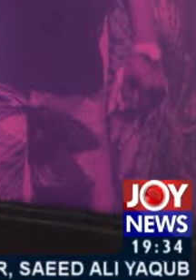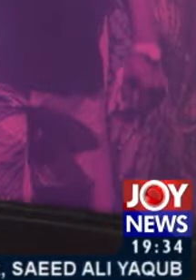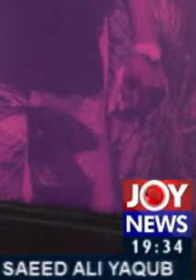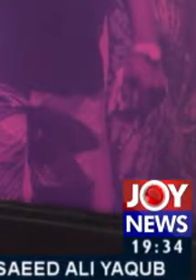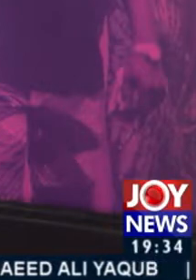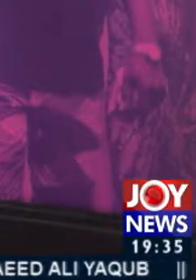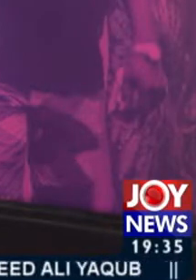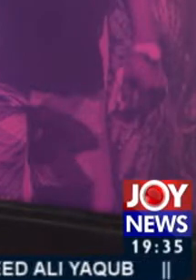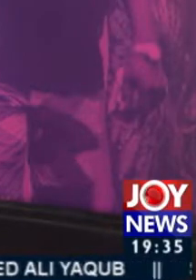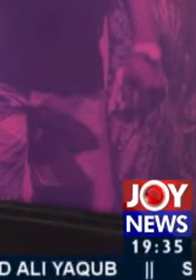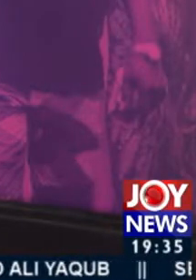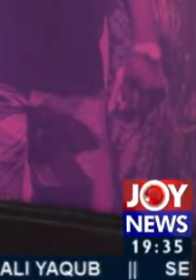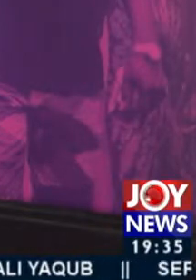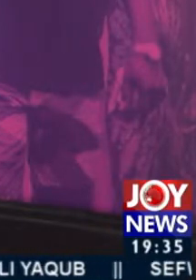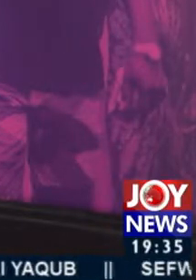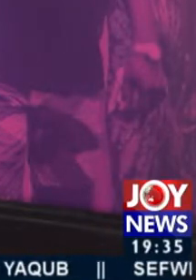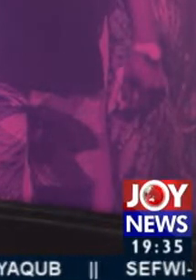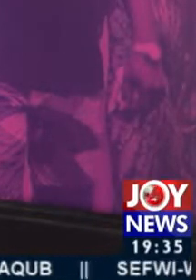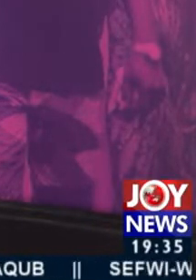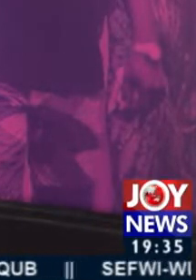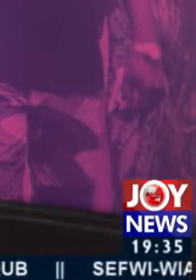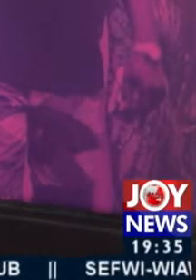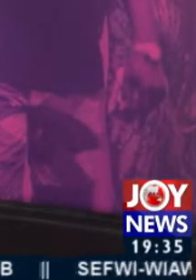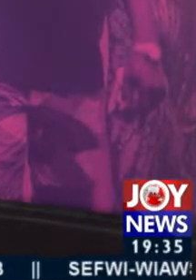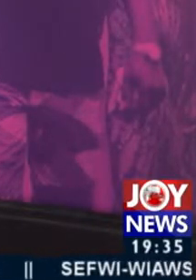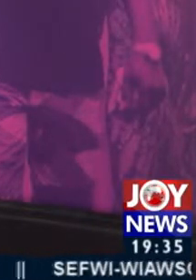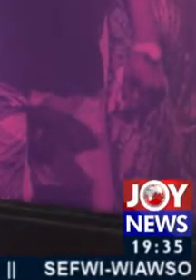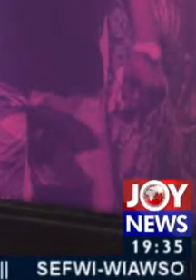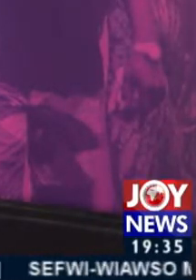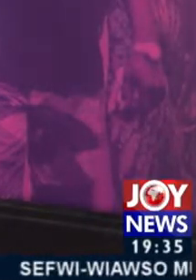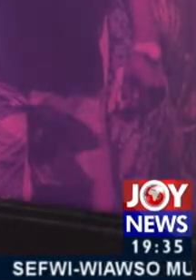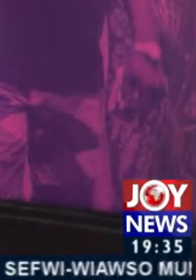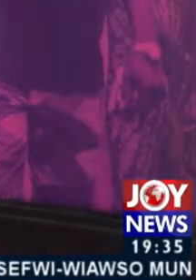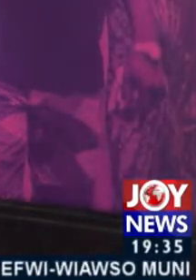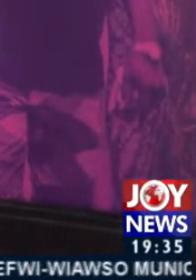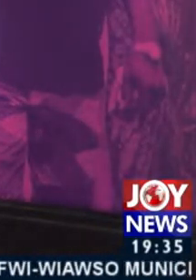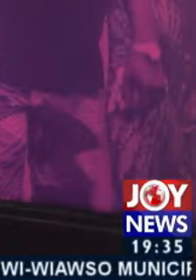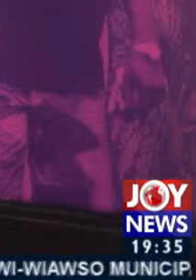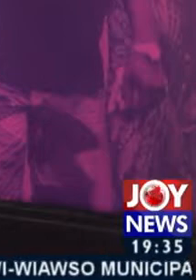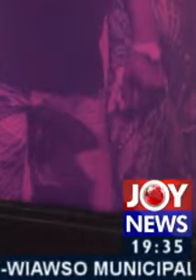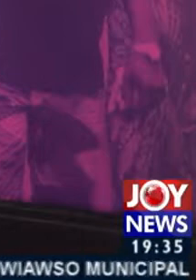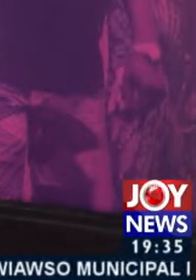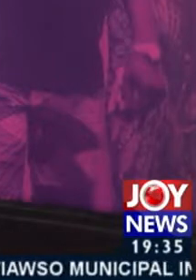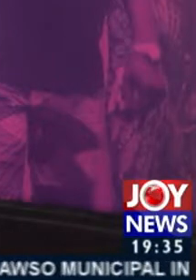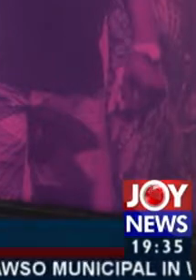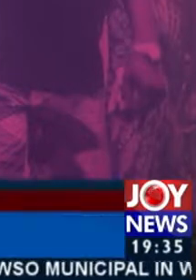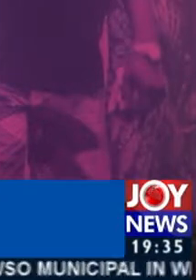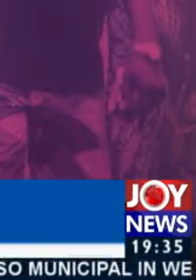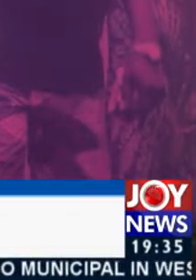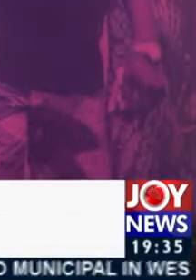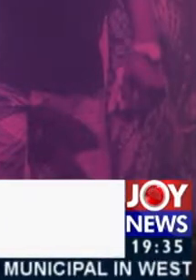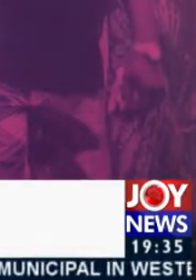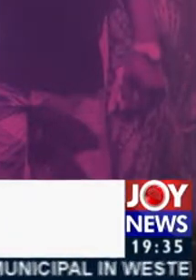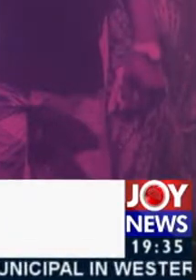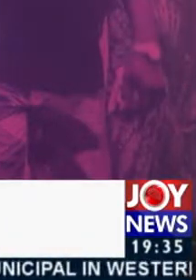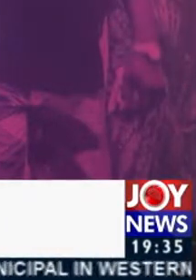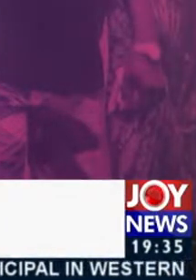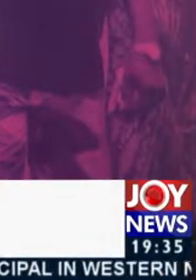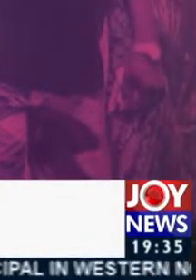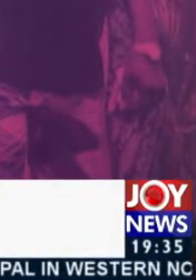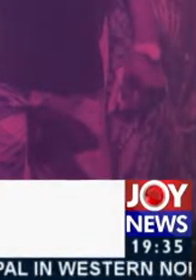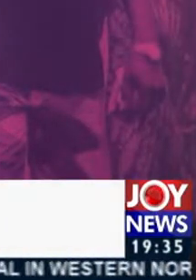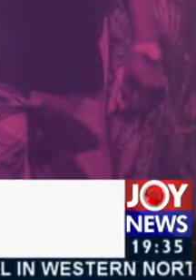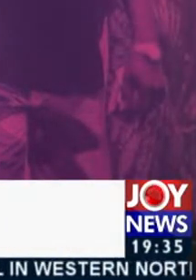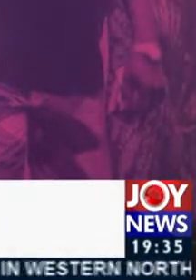Good evening and a warm welcome to tonight's edition of Beyond the Lockdown. This is the Joy News channel and it is free to air your digital terrestrial platforms.